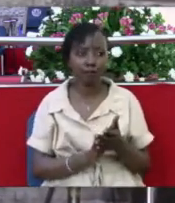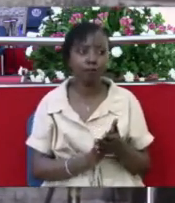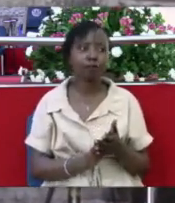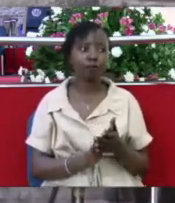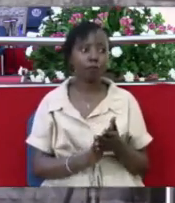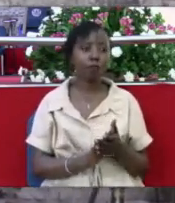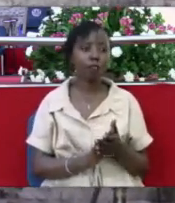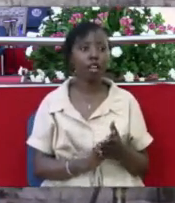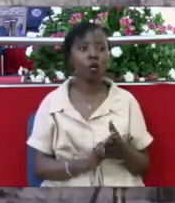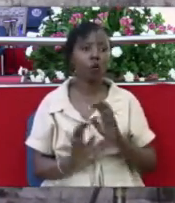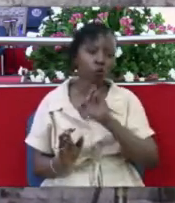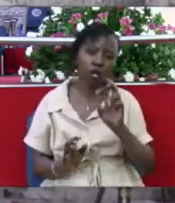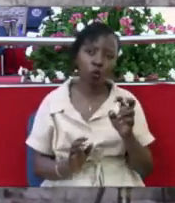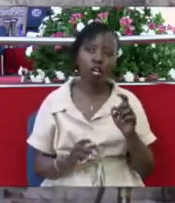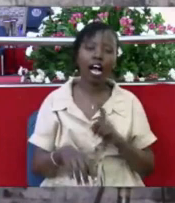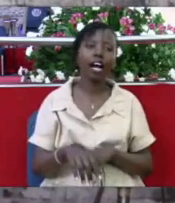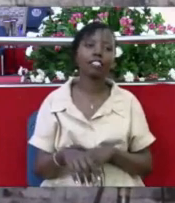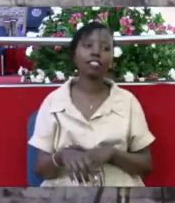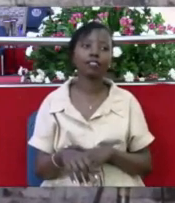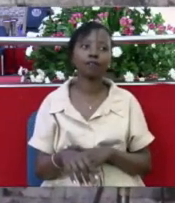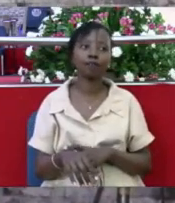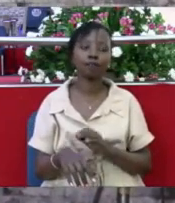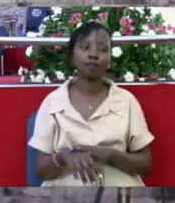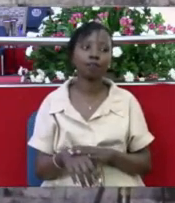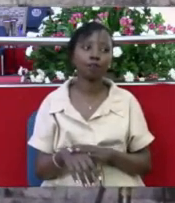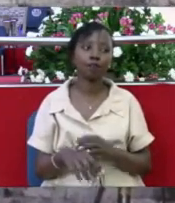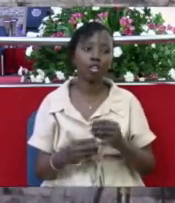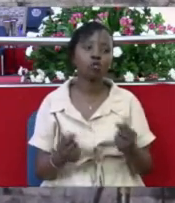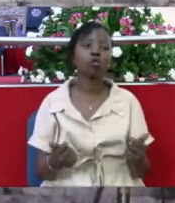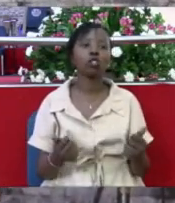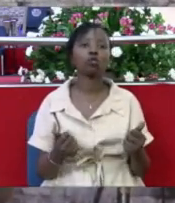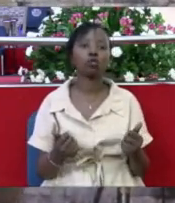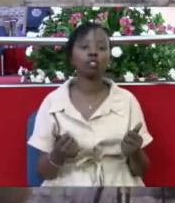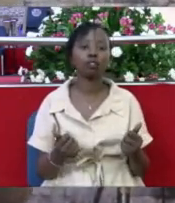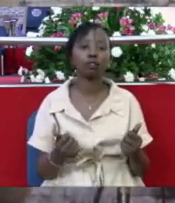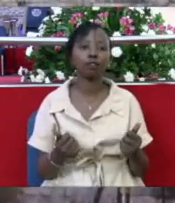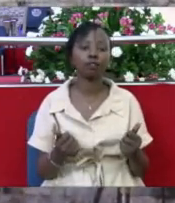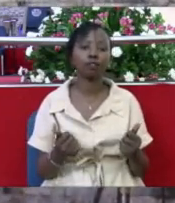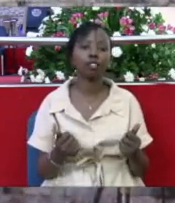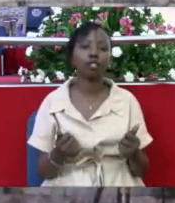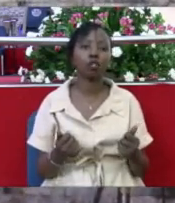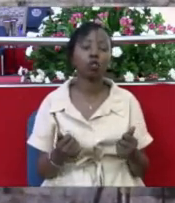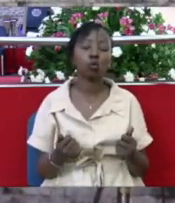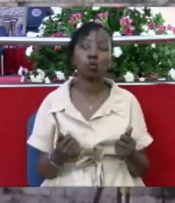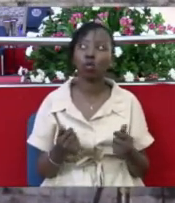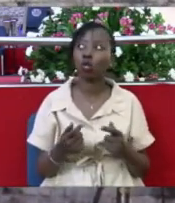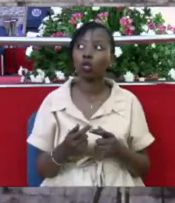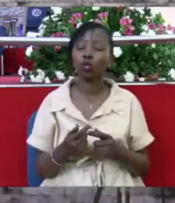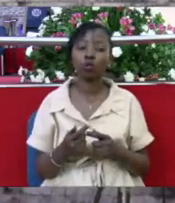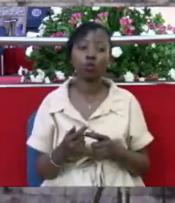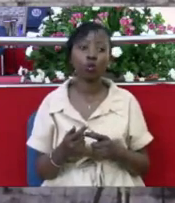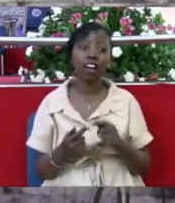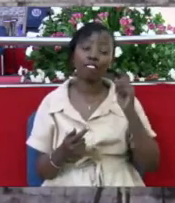solution. Tuangazie suluhisho. We're going to get into the solution. Suluhisho. We have discovered that God has a requirement